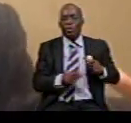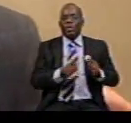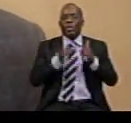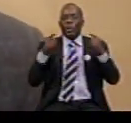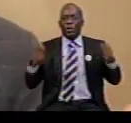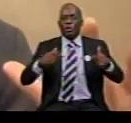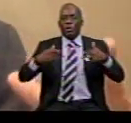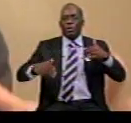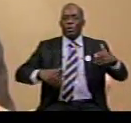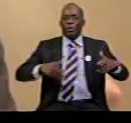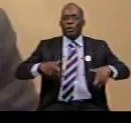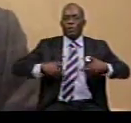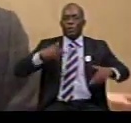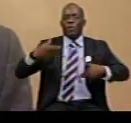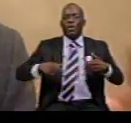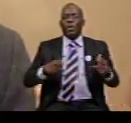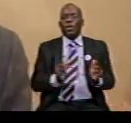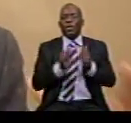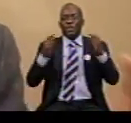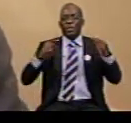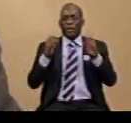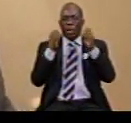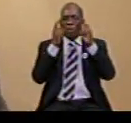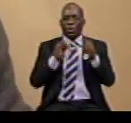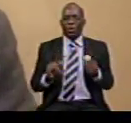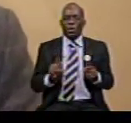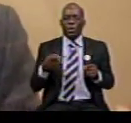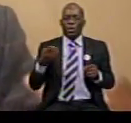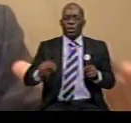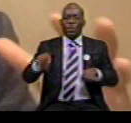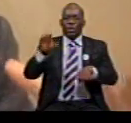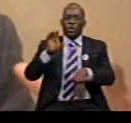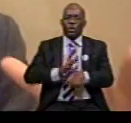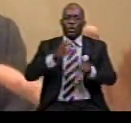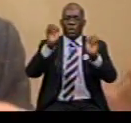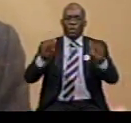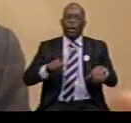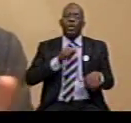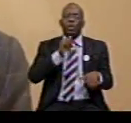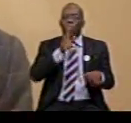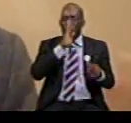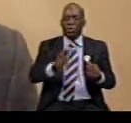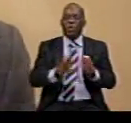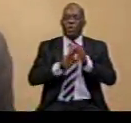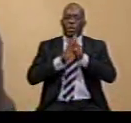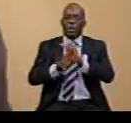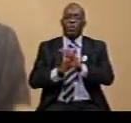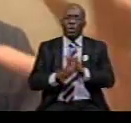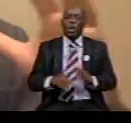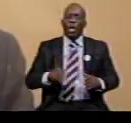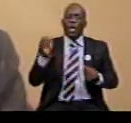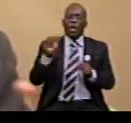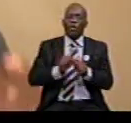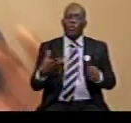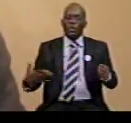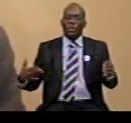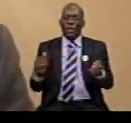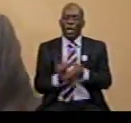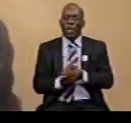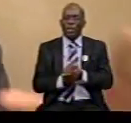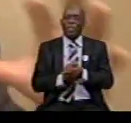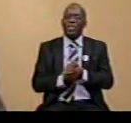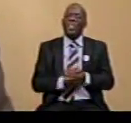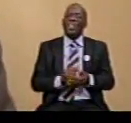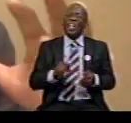a great awakening. The church cannot be limited. Every chain we decree fall down. Every chain of